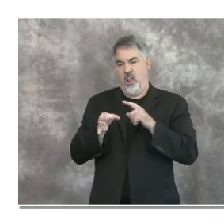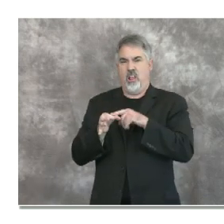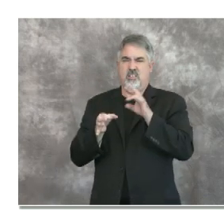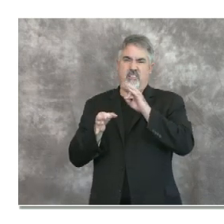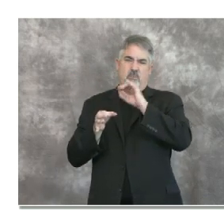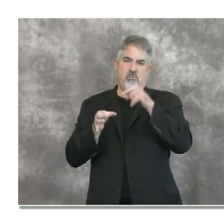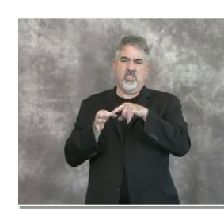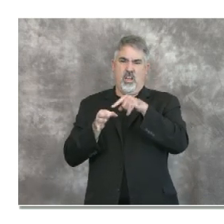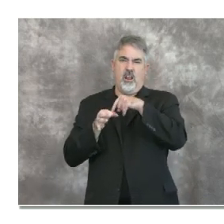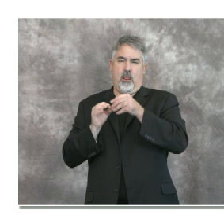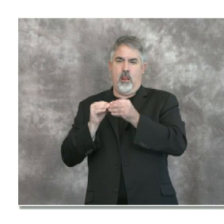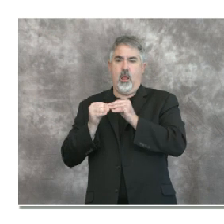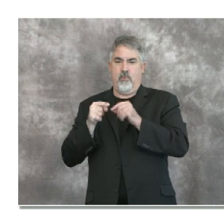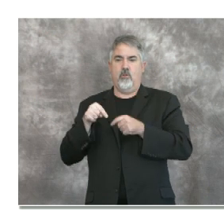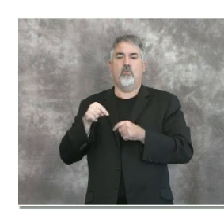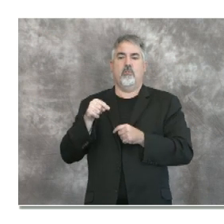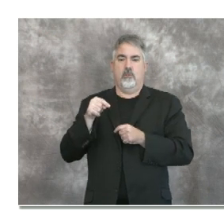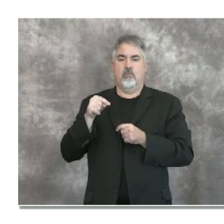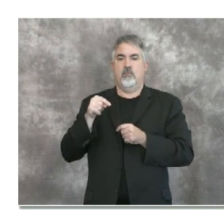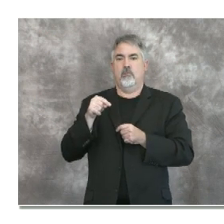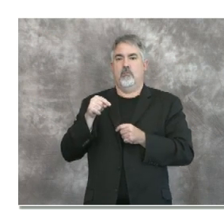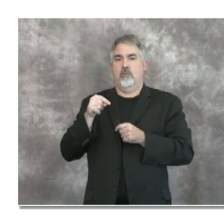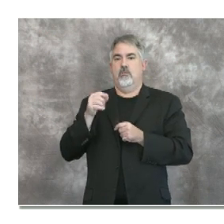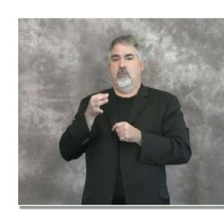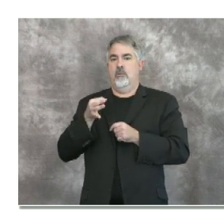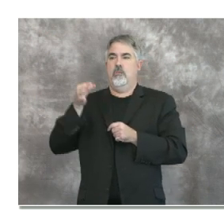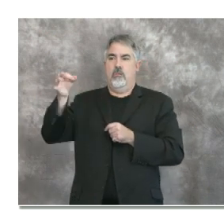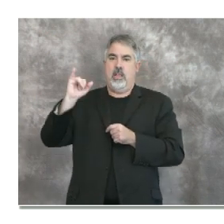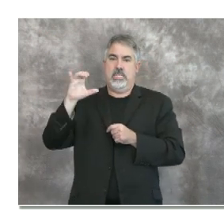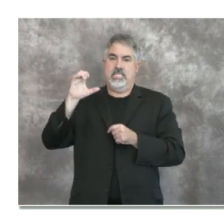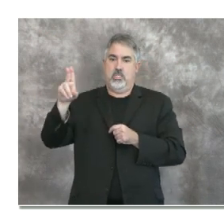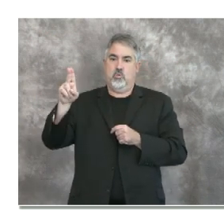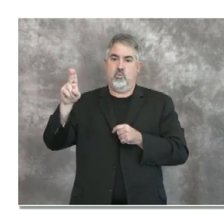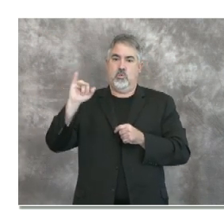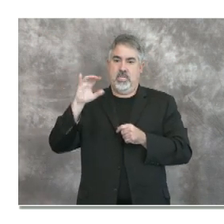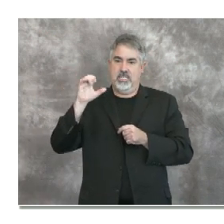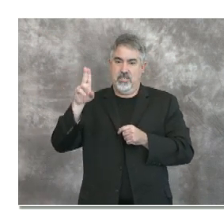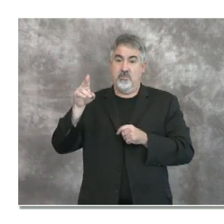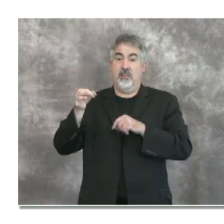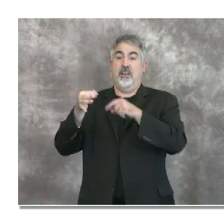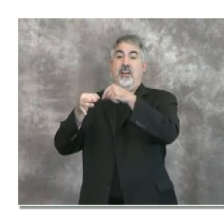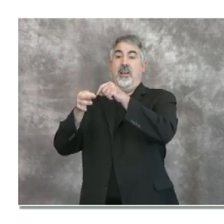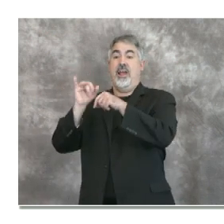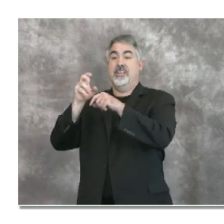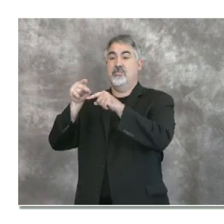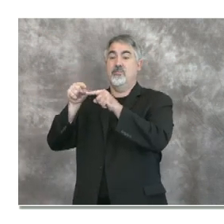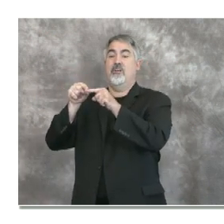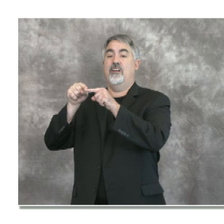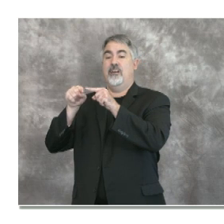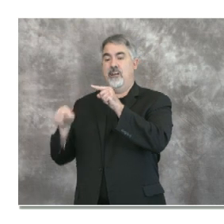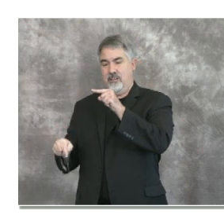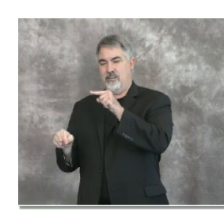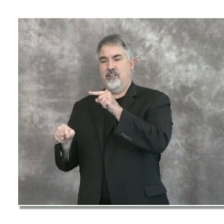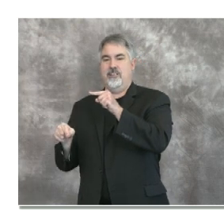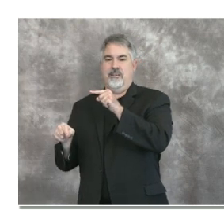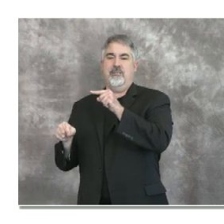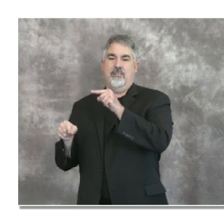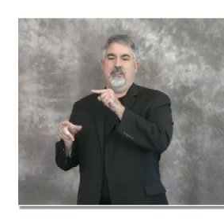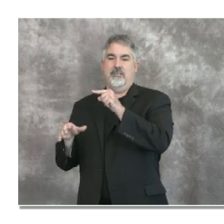cases, have been admitted to the ICU. And again, the ICU number is a subset of those